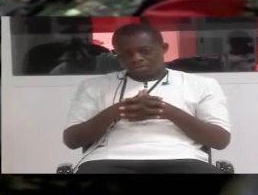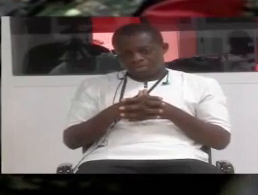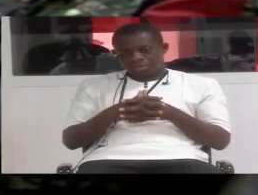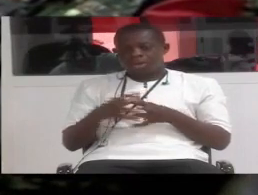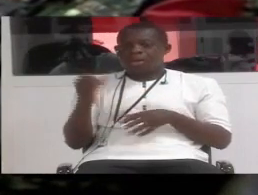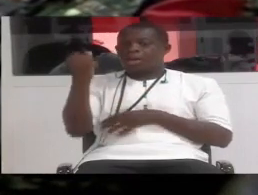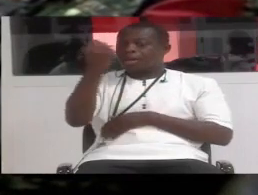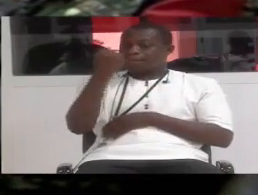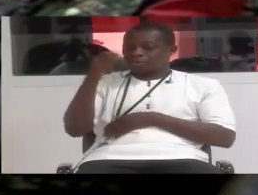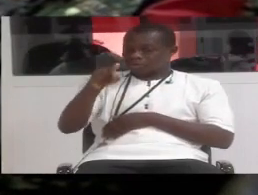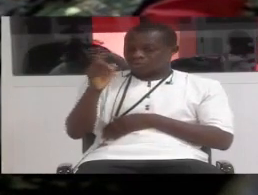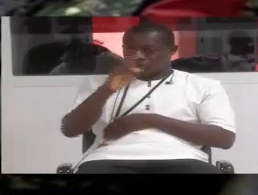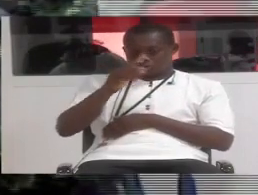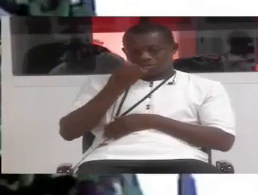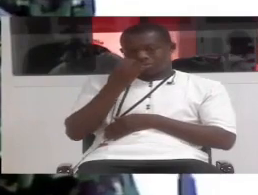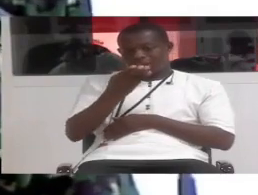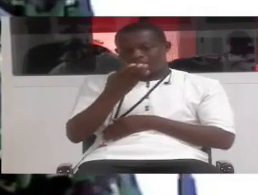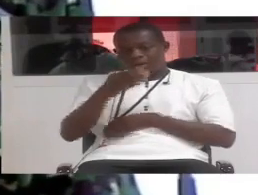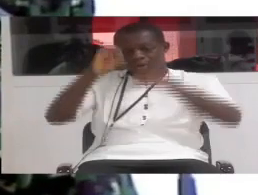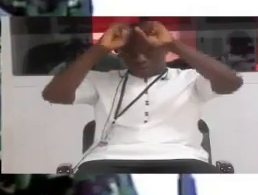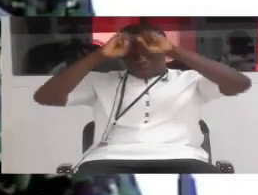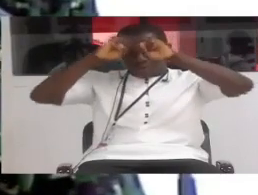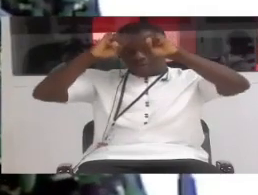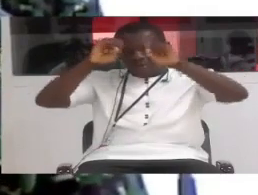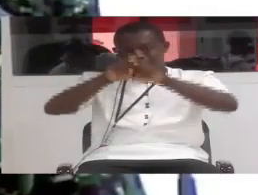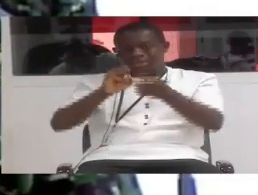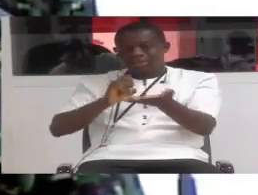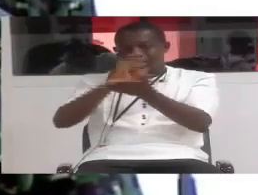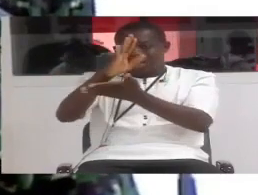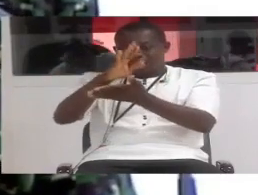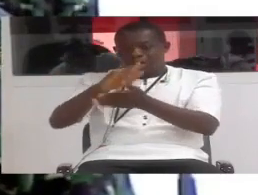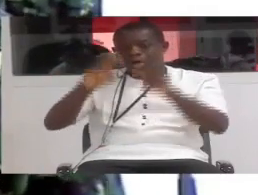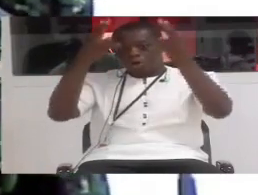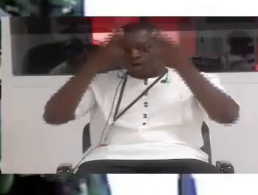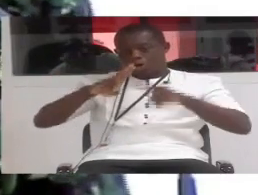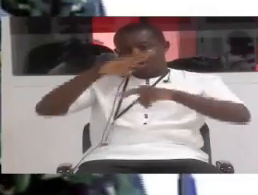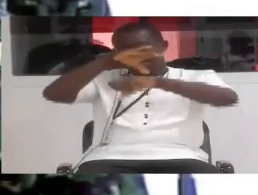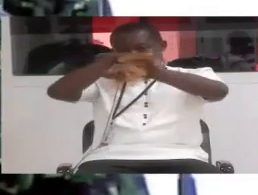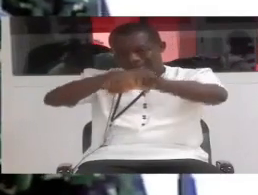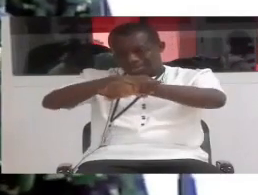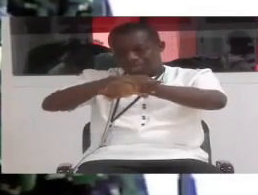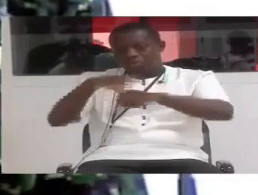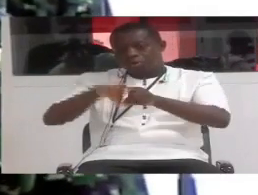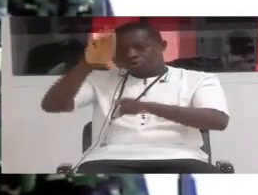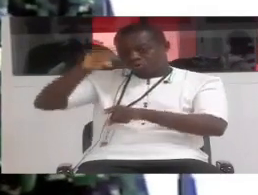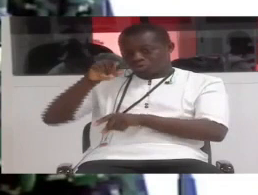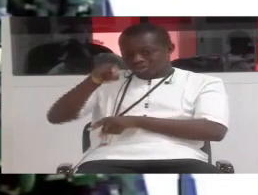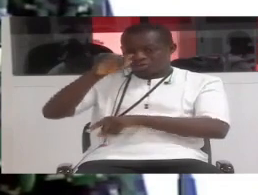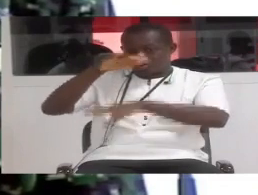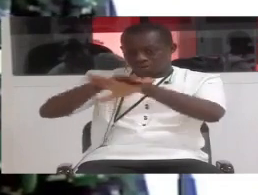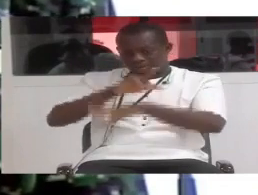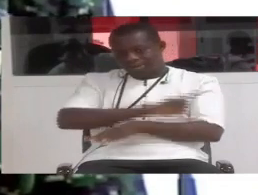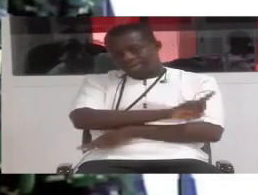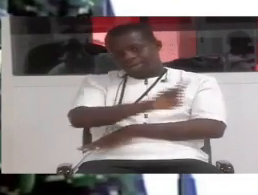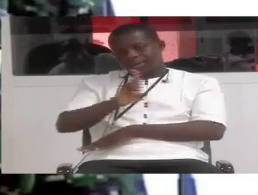té nguur bi moko diglé won né loi mo len jappa né lolu lañ len wara def. Because that